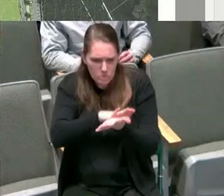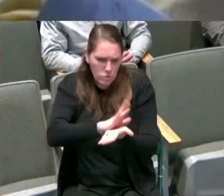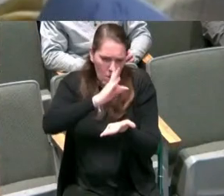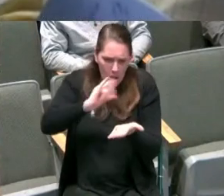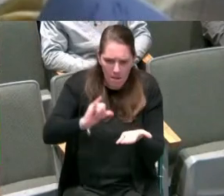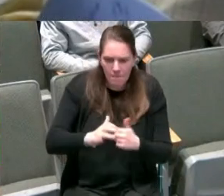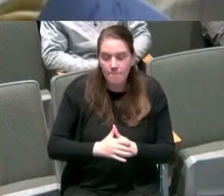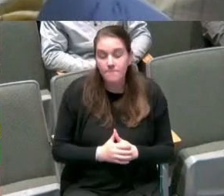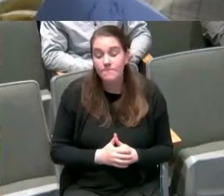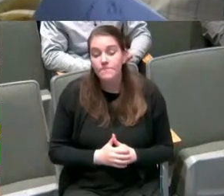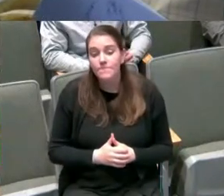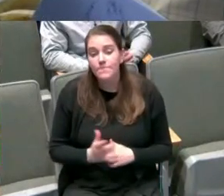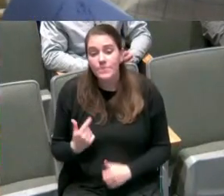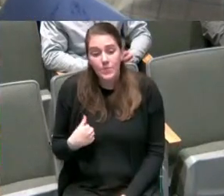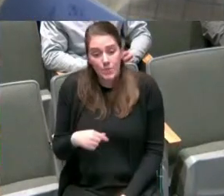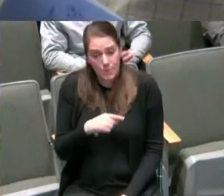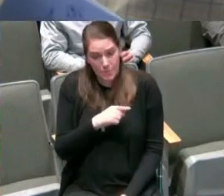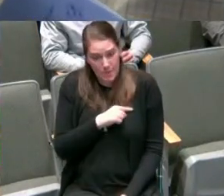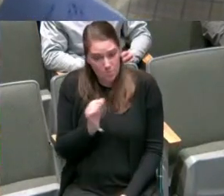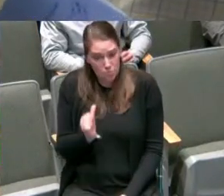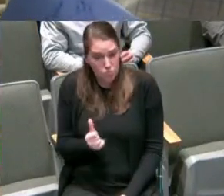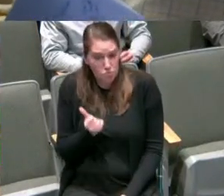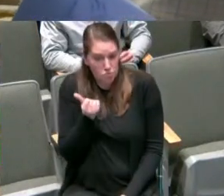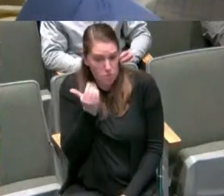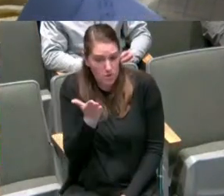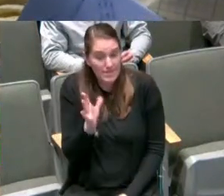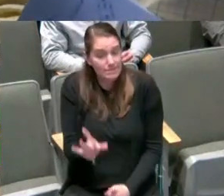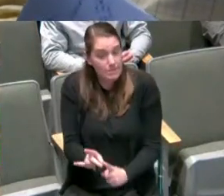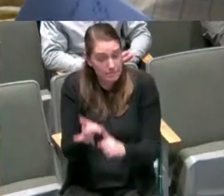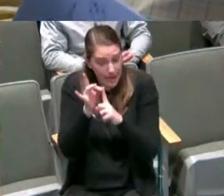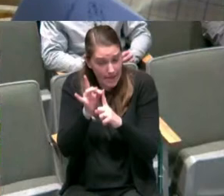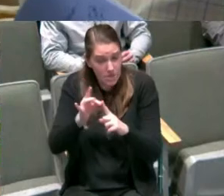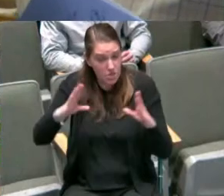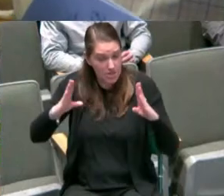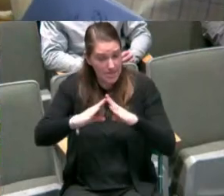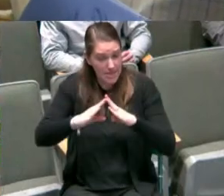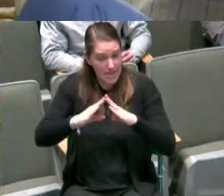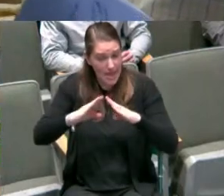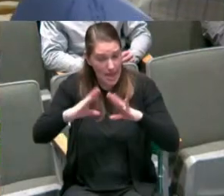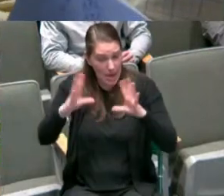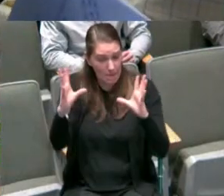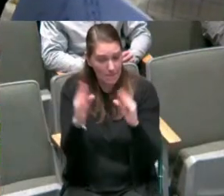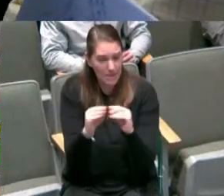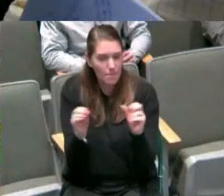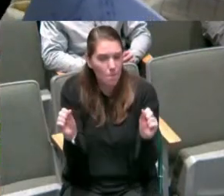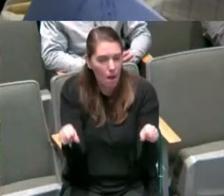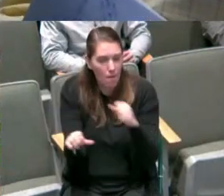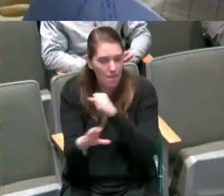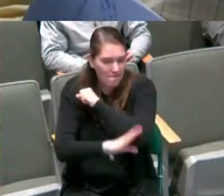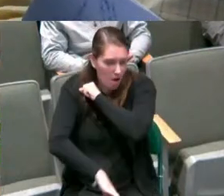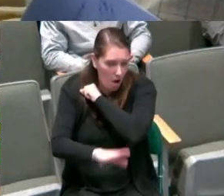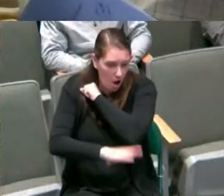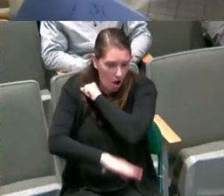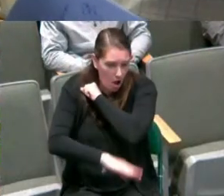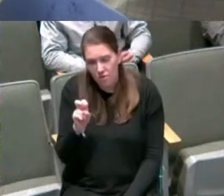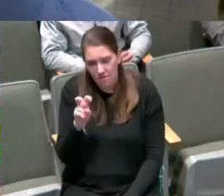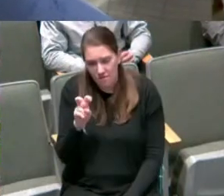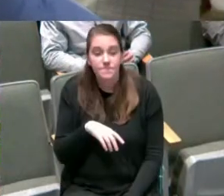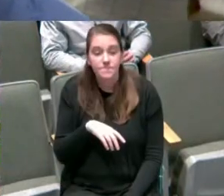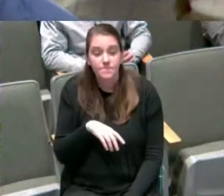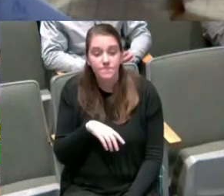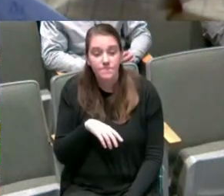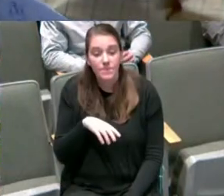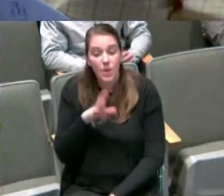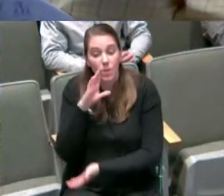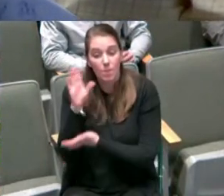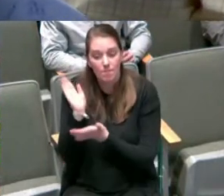propose a special town meeting sometime in the fall likely around November where we would bring the final design